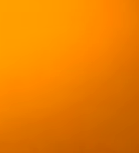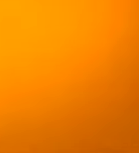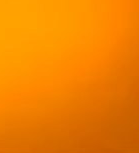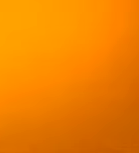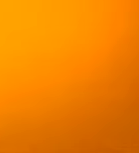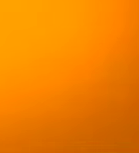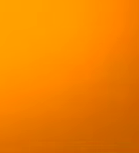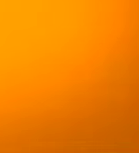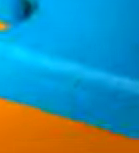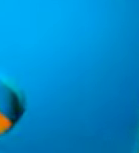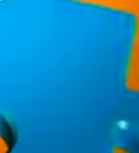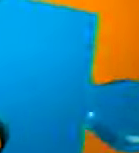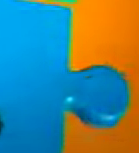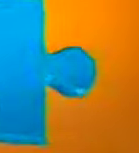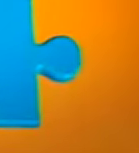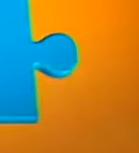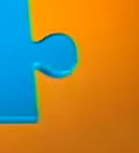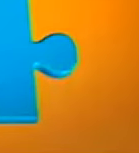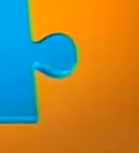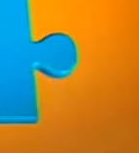executive